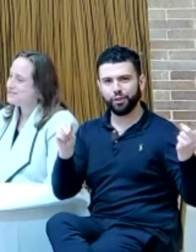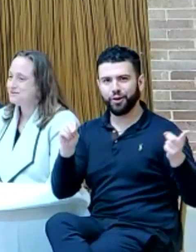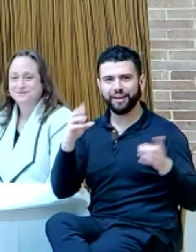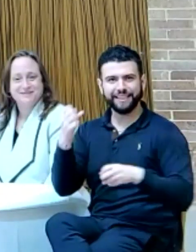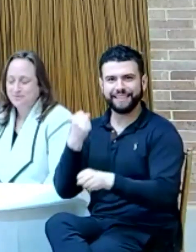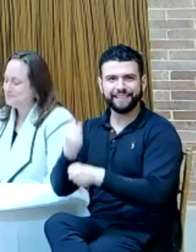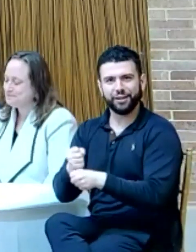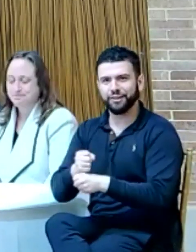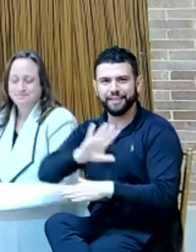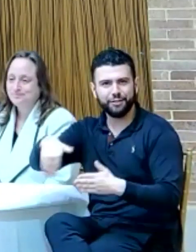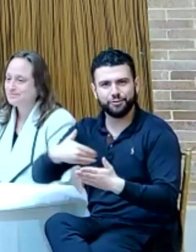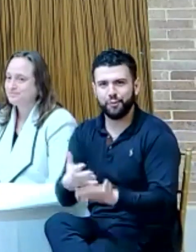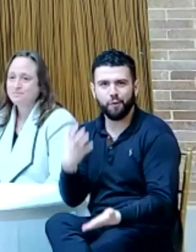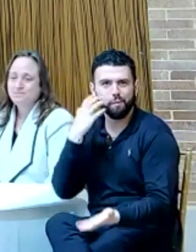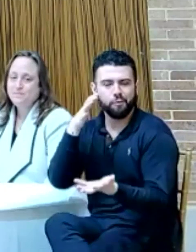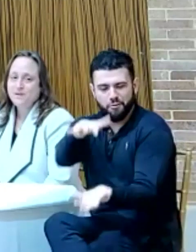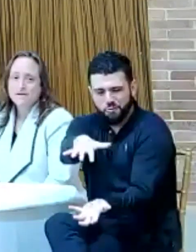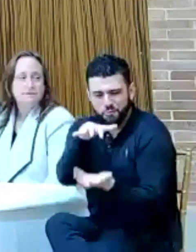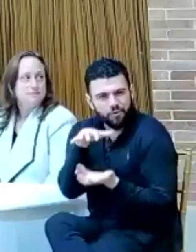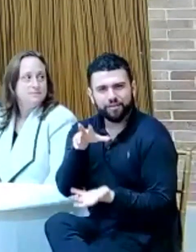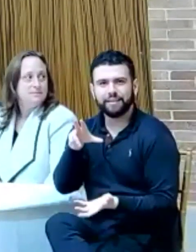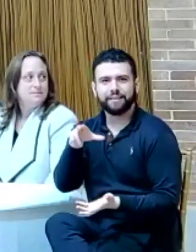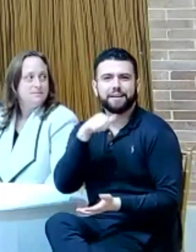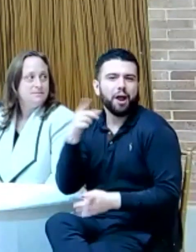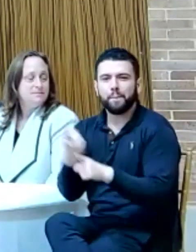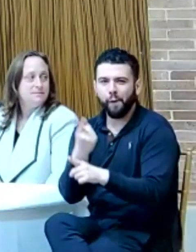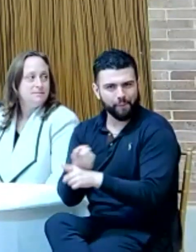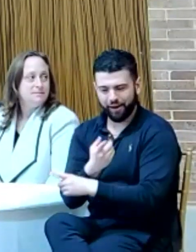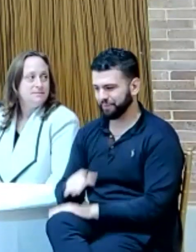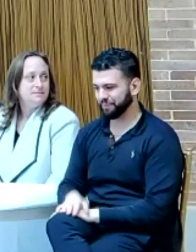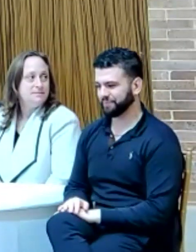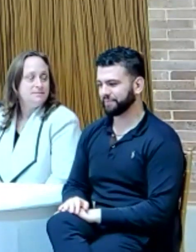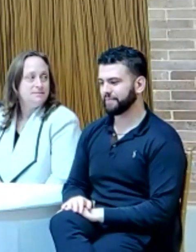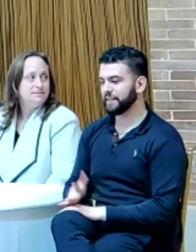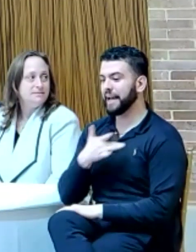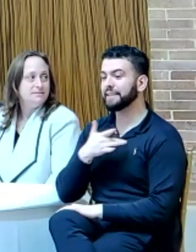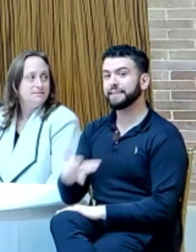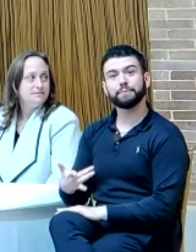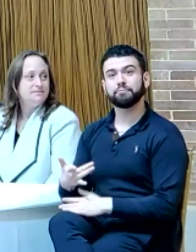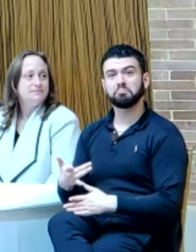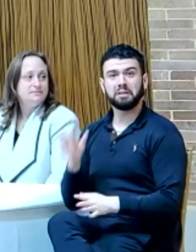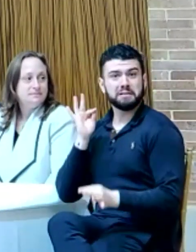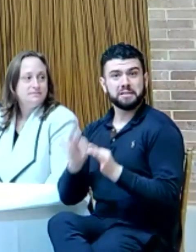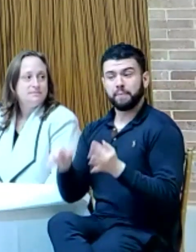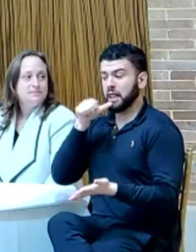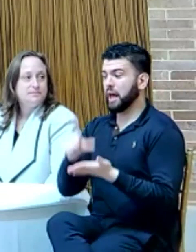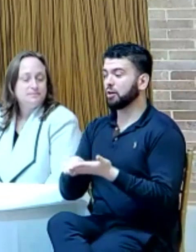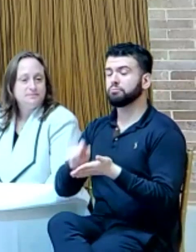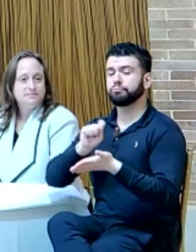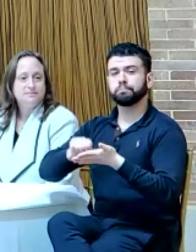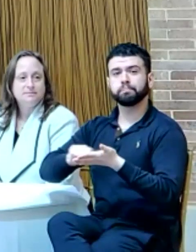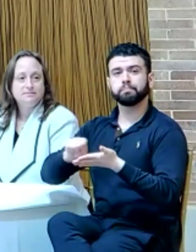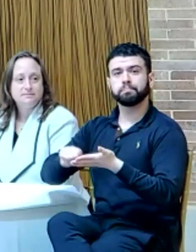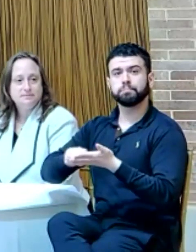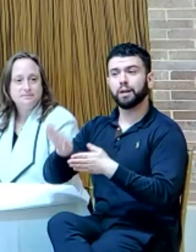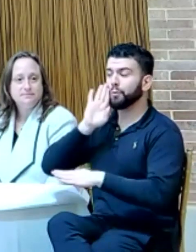treatment is not an appropriate request and in most cases it's simply a letter that